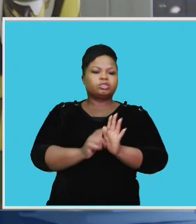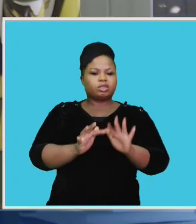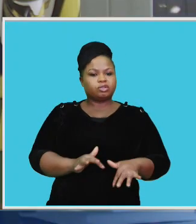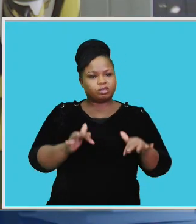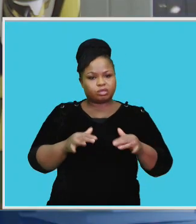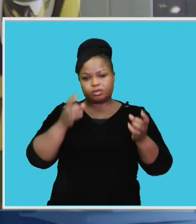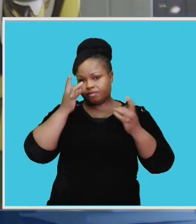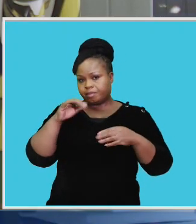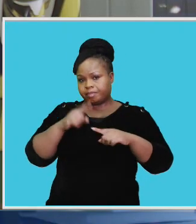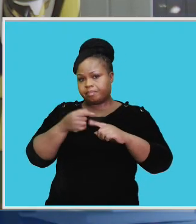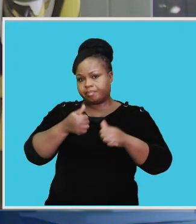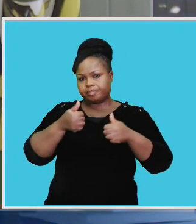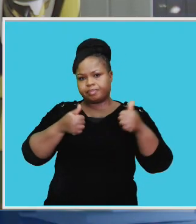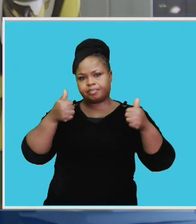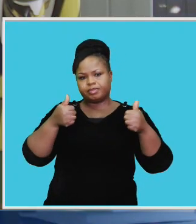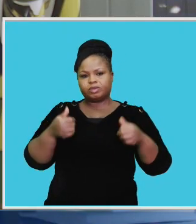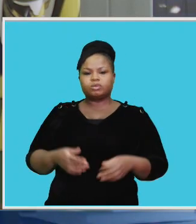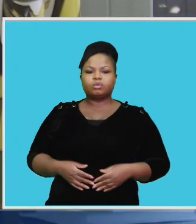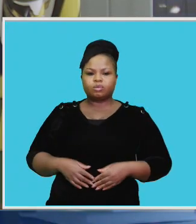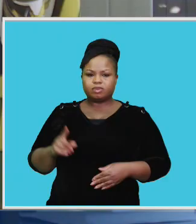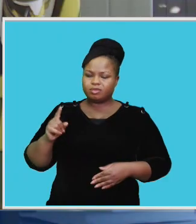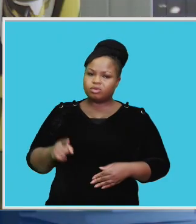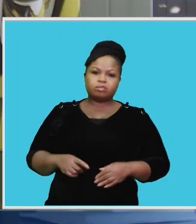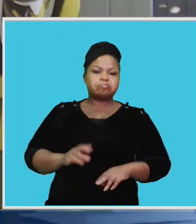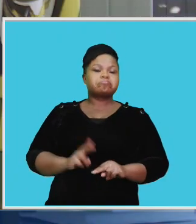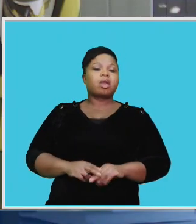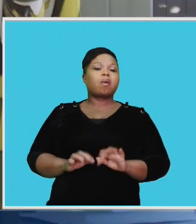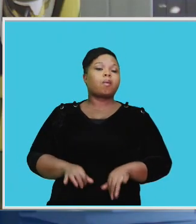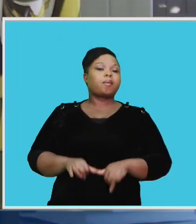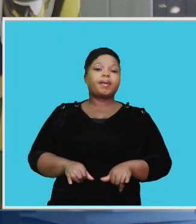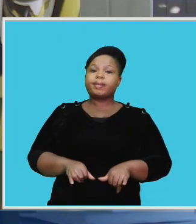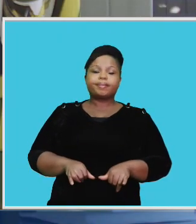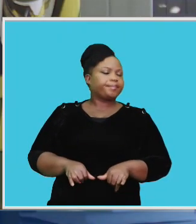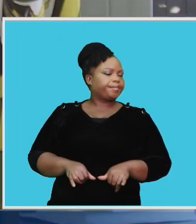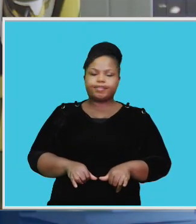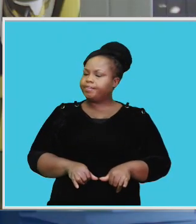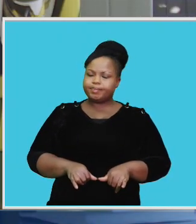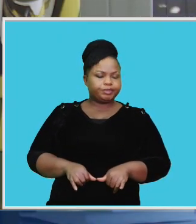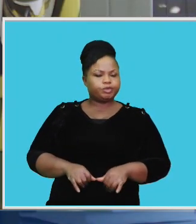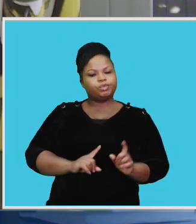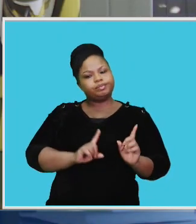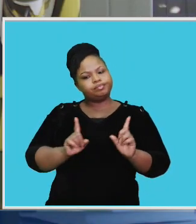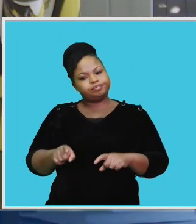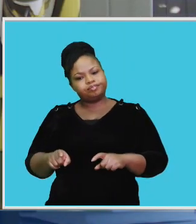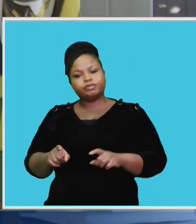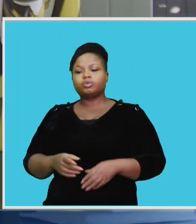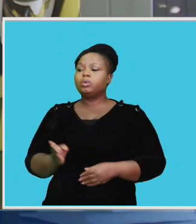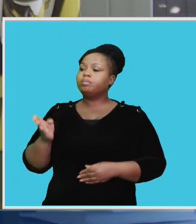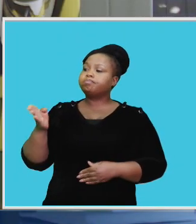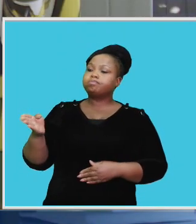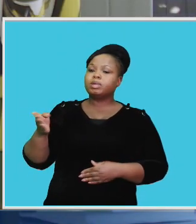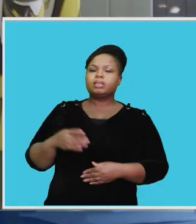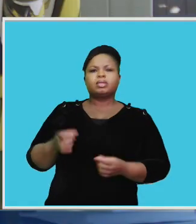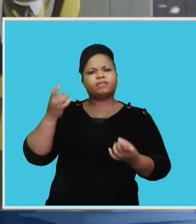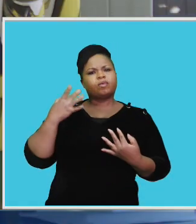social executive now, we don't need to be reactive. We don't need to sit and wait for something else to happen. We went on site. We were even informed about